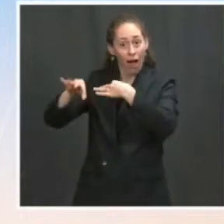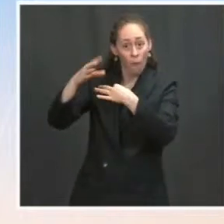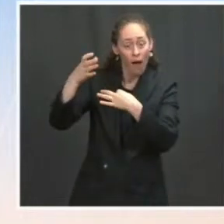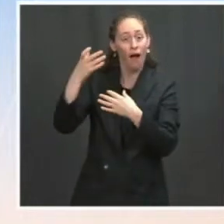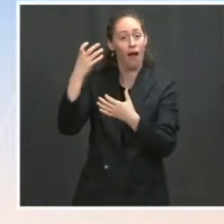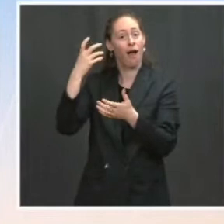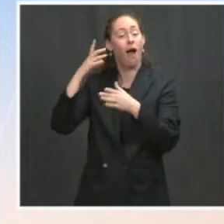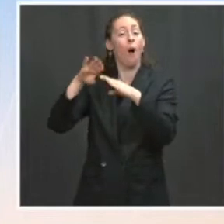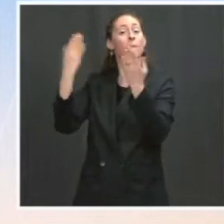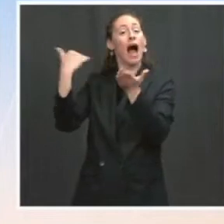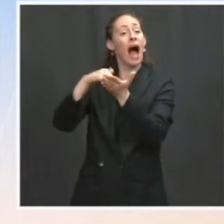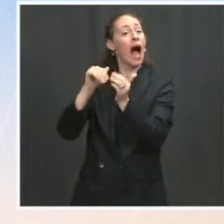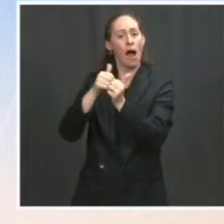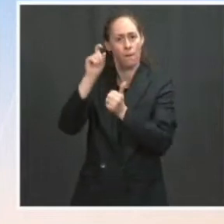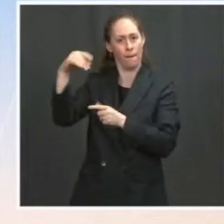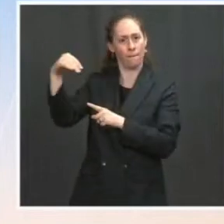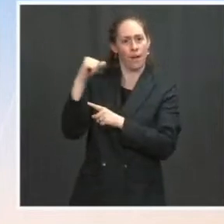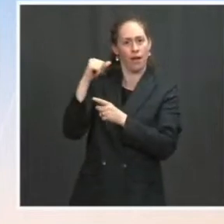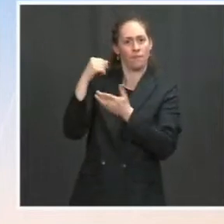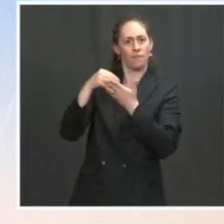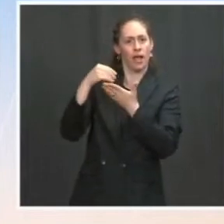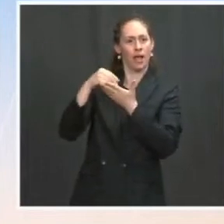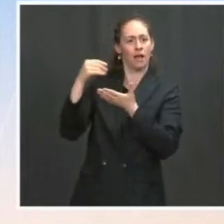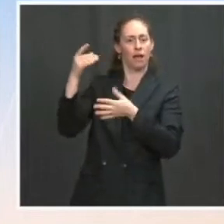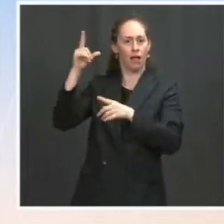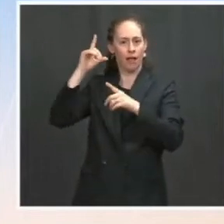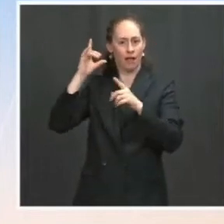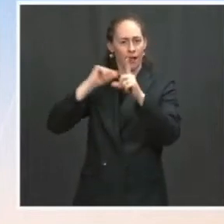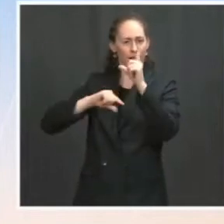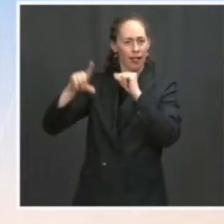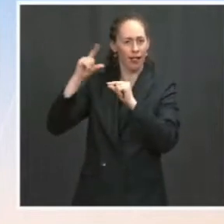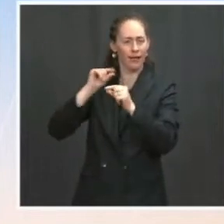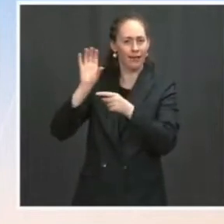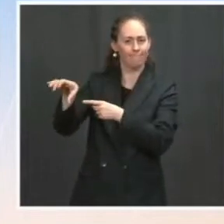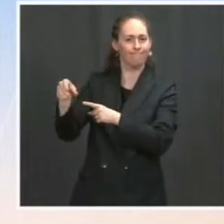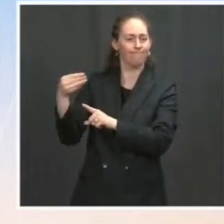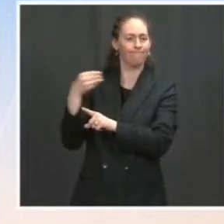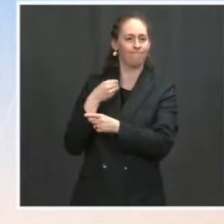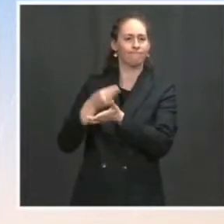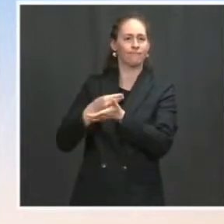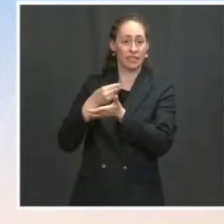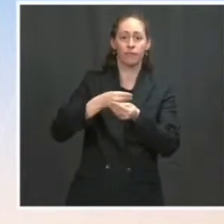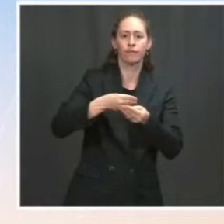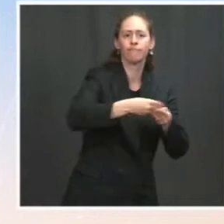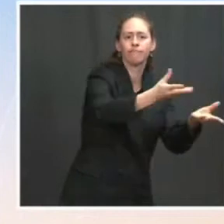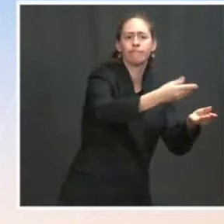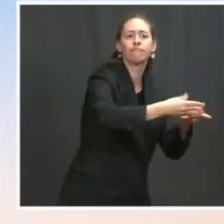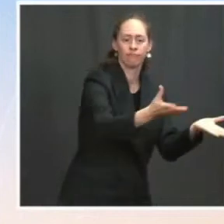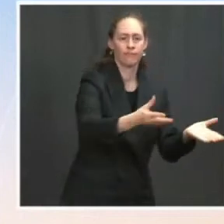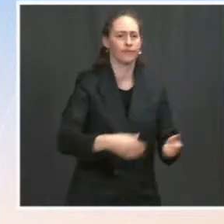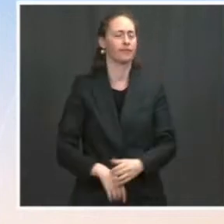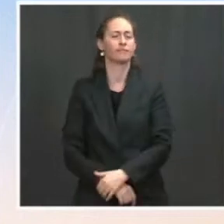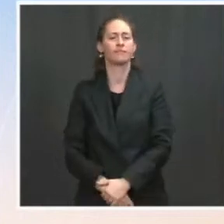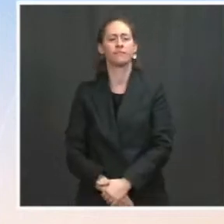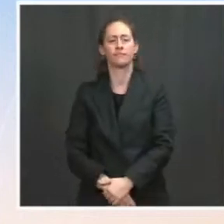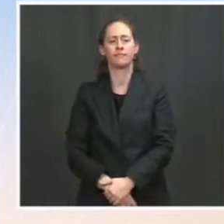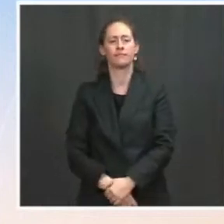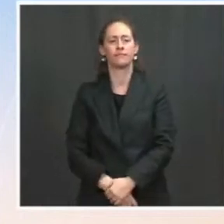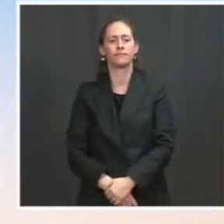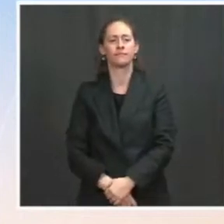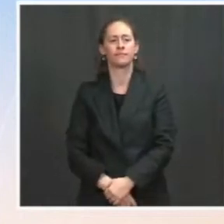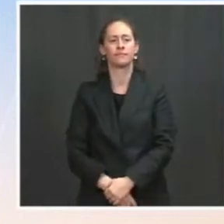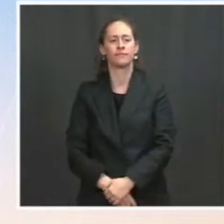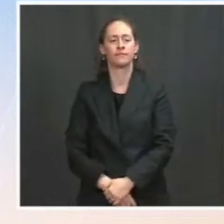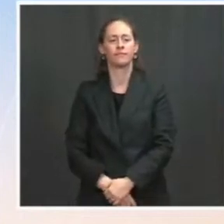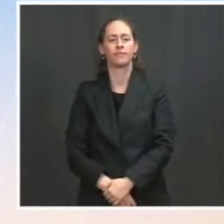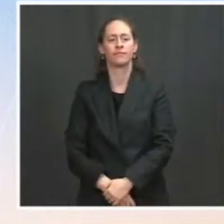other entities are infected, please notify the FBI. Third, the government is convening stakeholders more